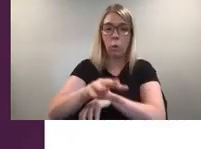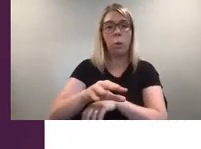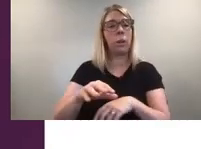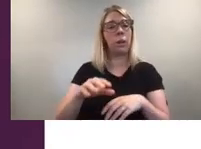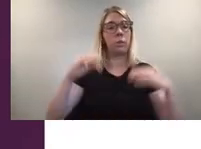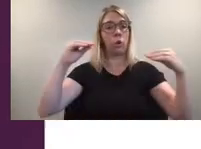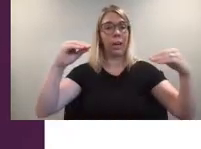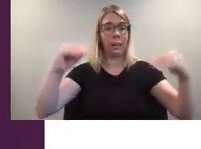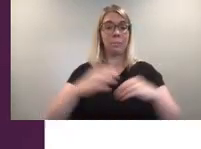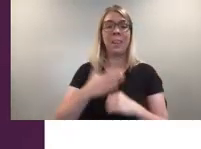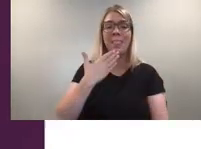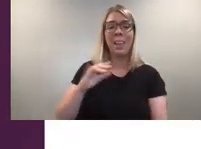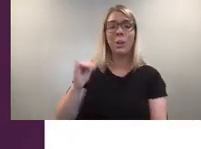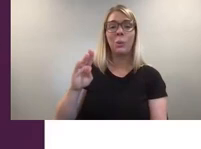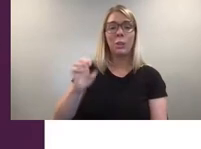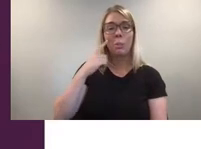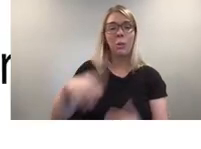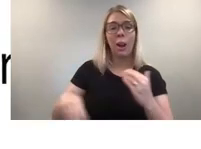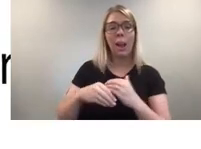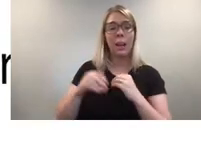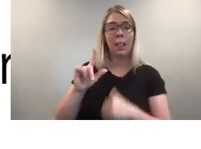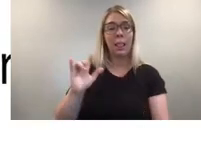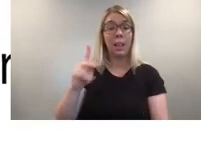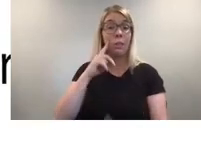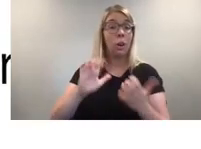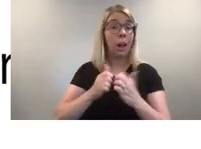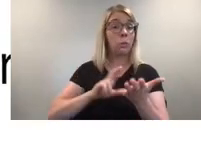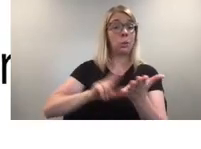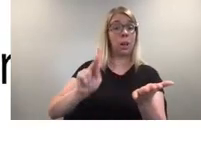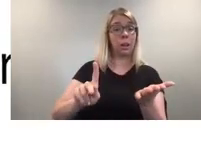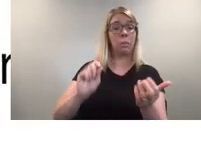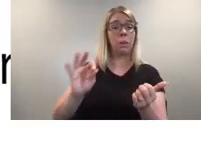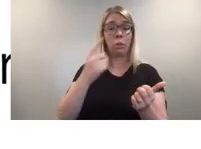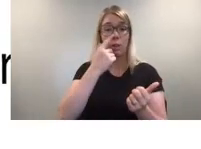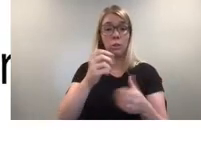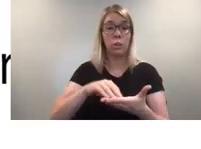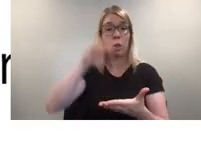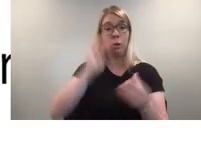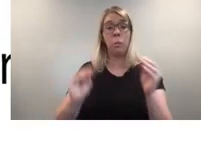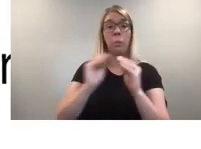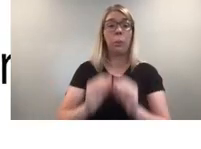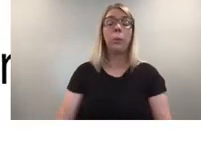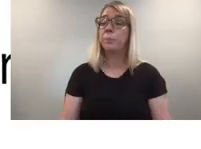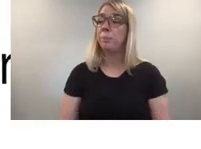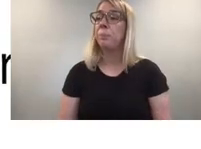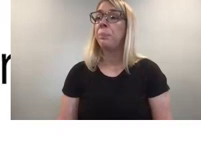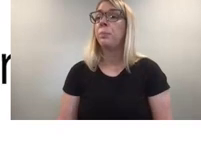Thank you, Jamie, for putting the link in the chat about how to sign up if you're interested in learning more about that.